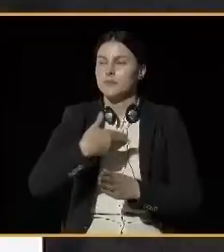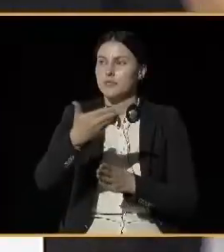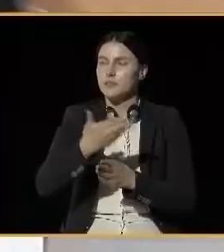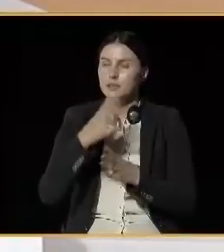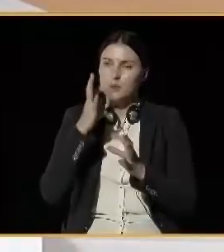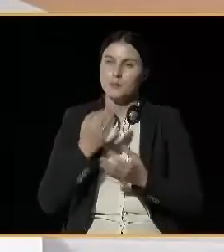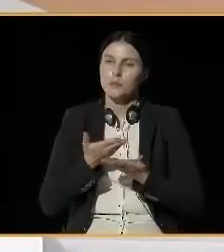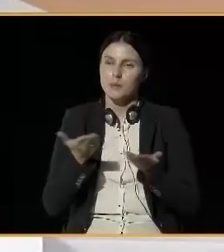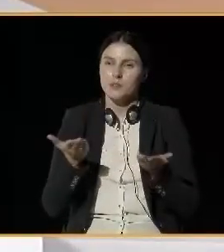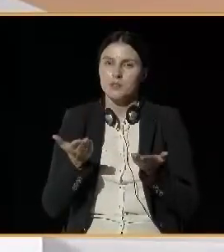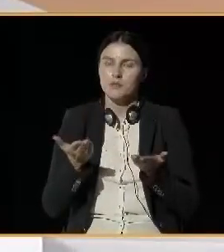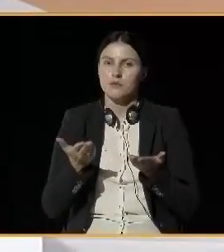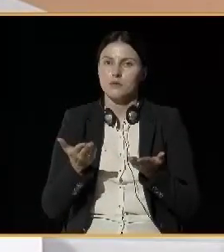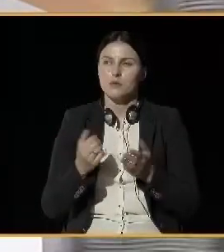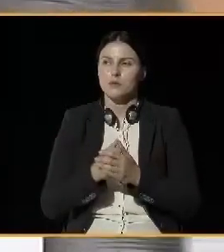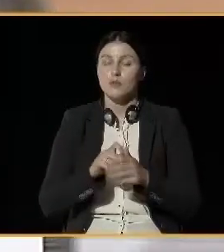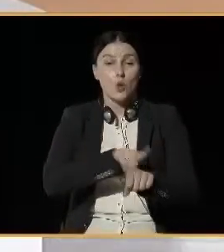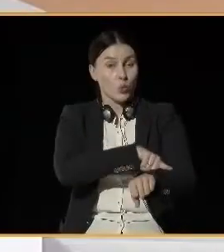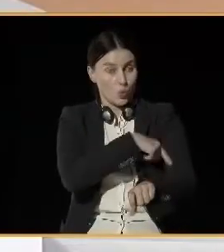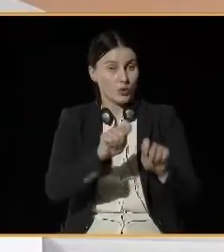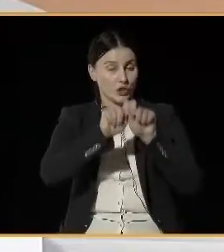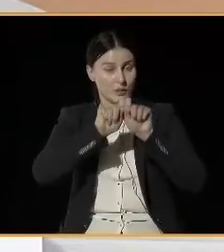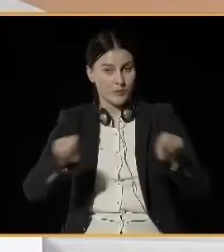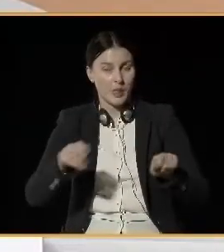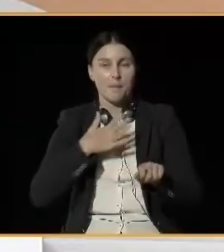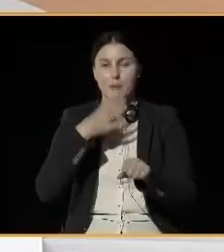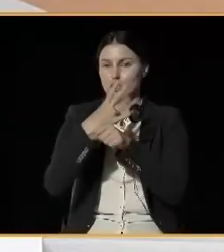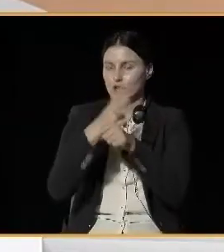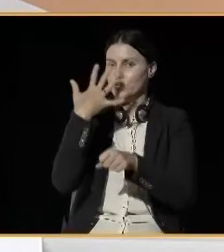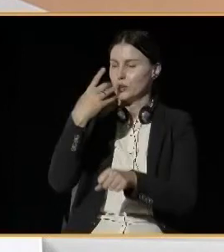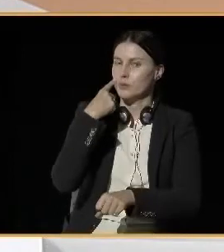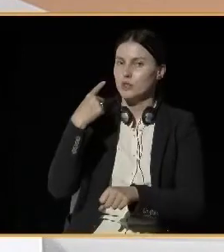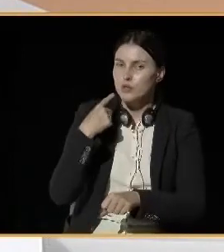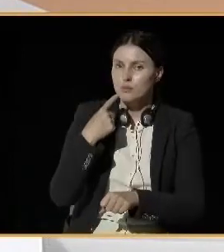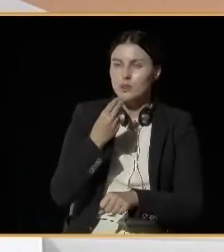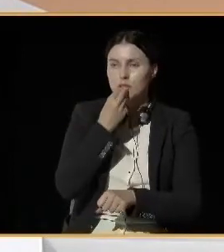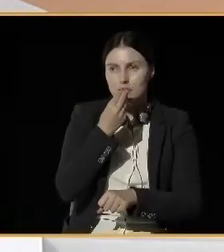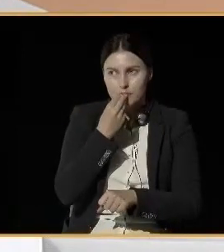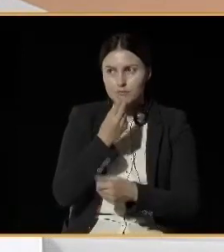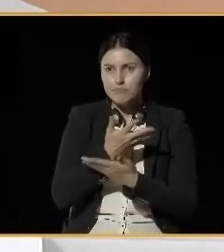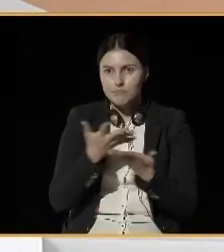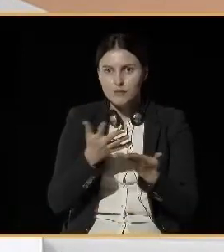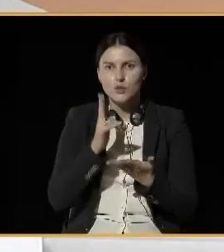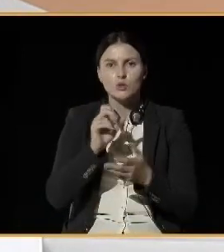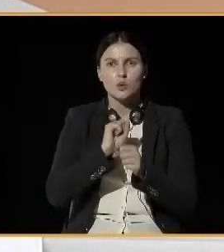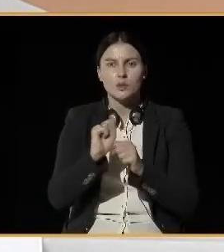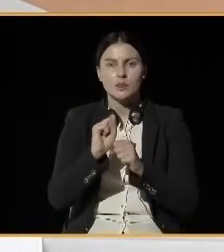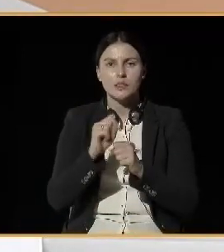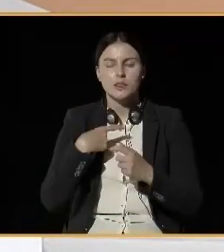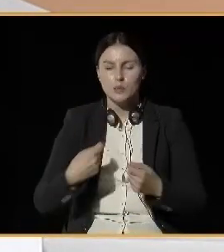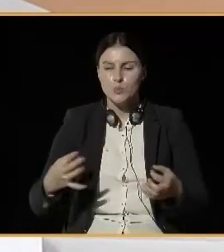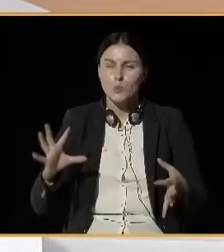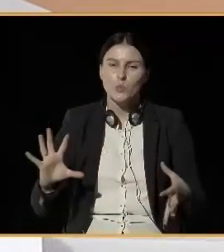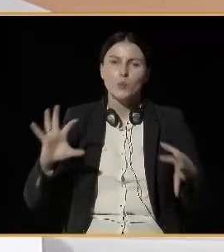And now, I would like to invite you to, this time, a longer break, 45 minutes for